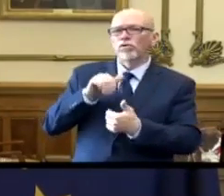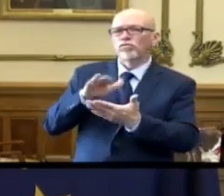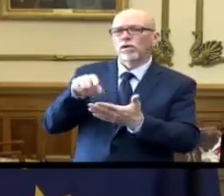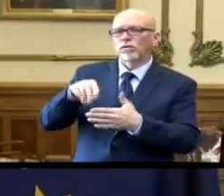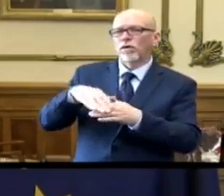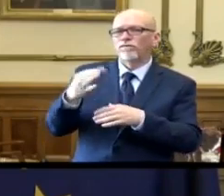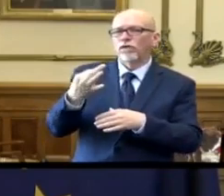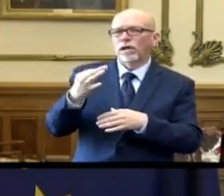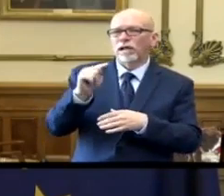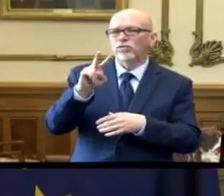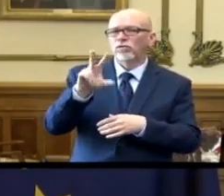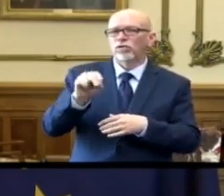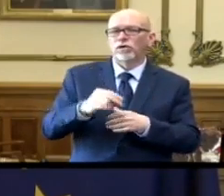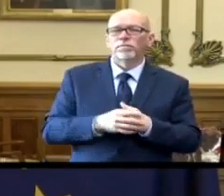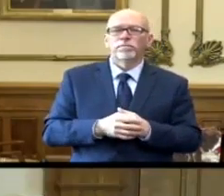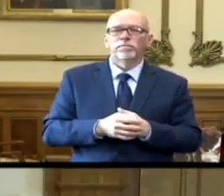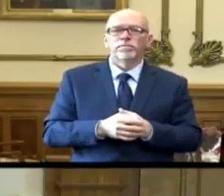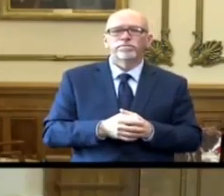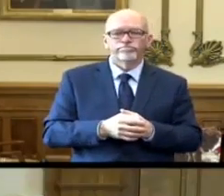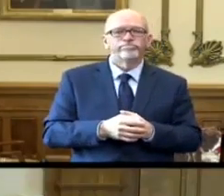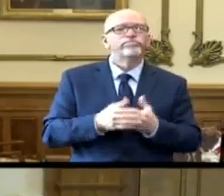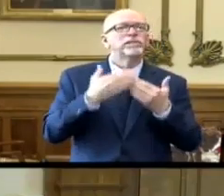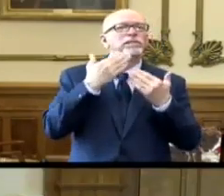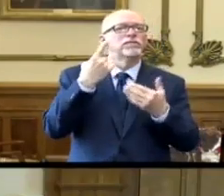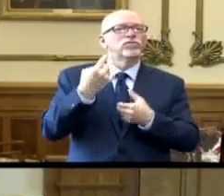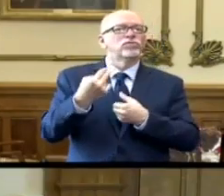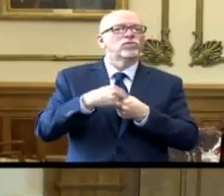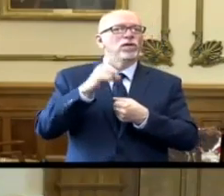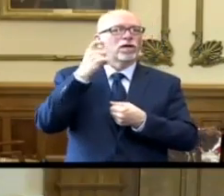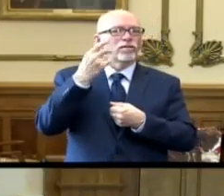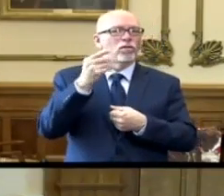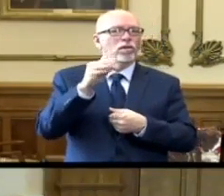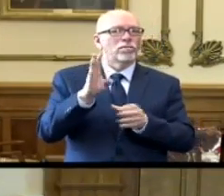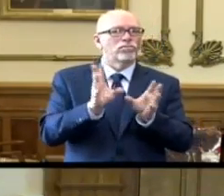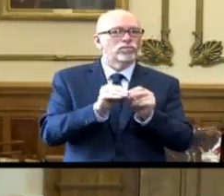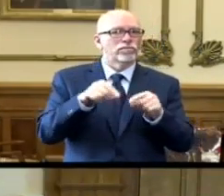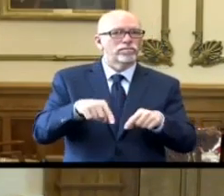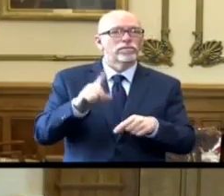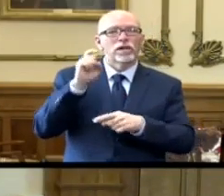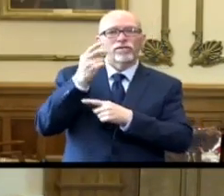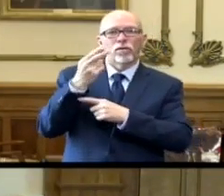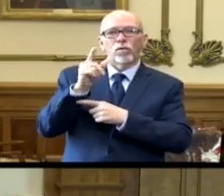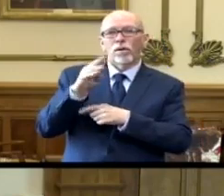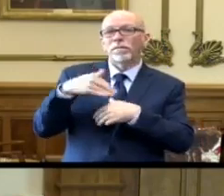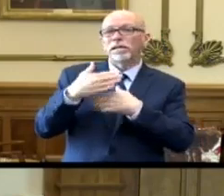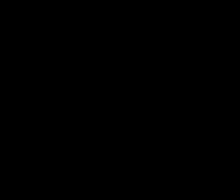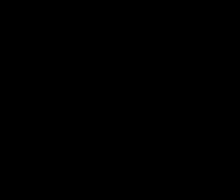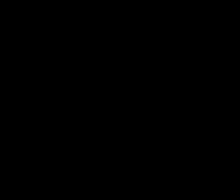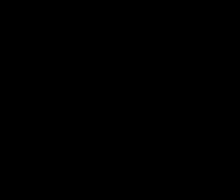come Friday at 2:30. Thank you for joining Governor Holcomb's briefing. Governor Holcomb's next briefing